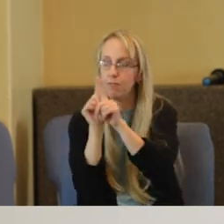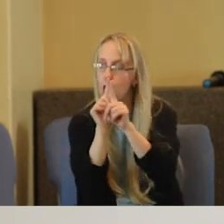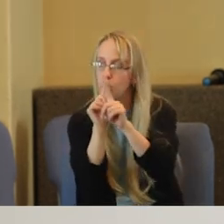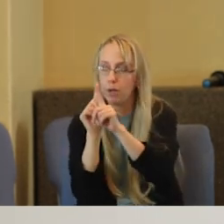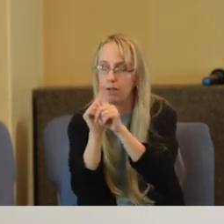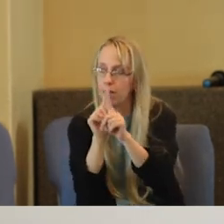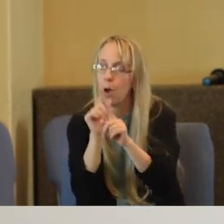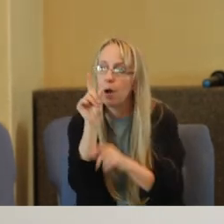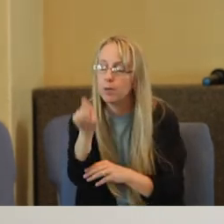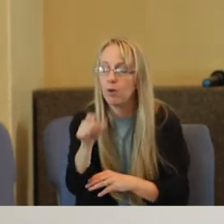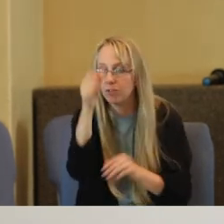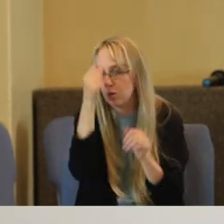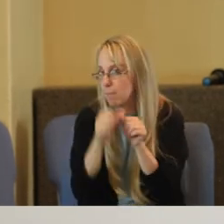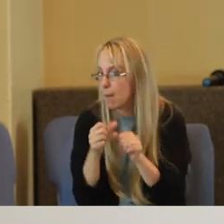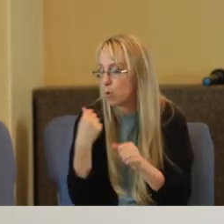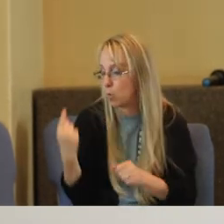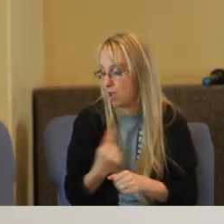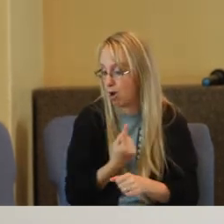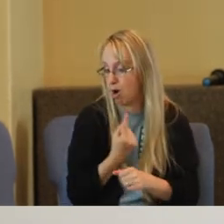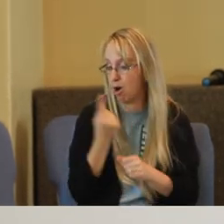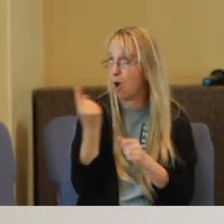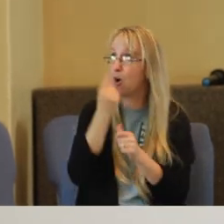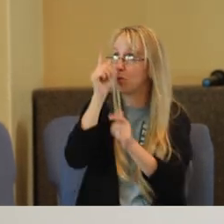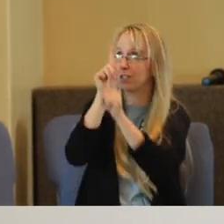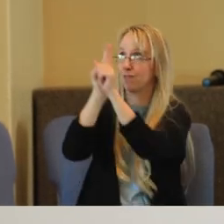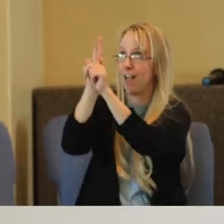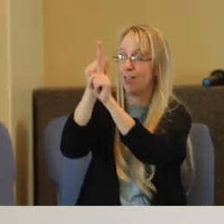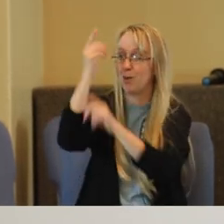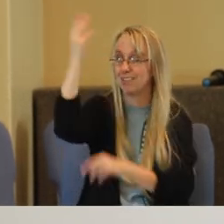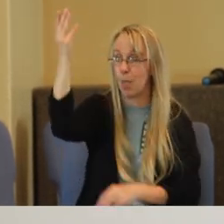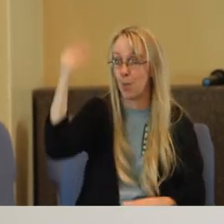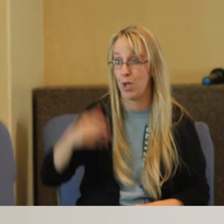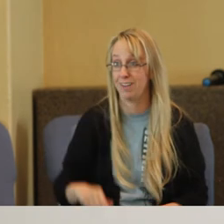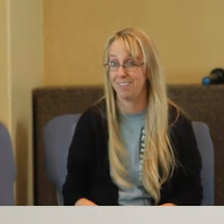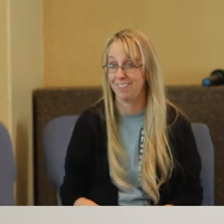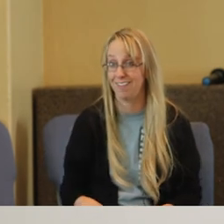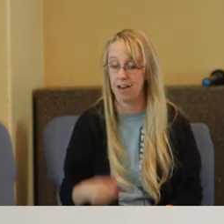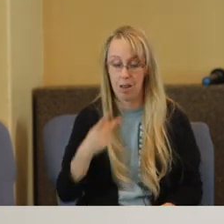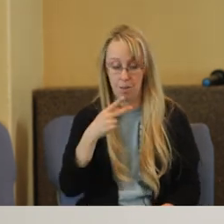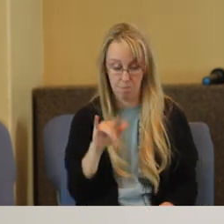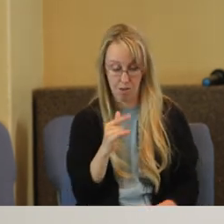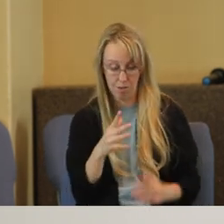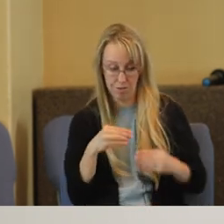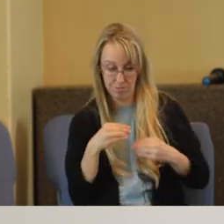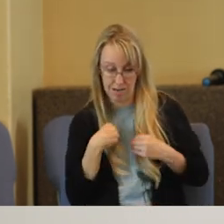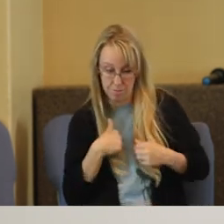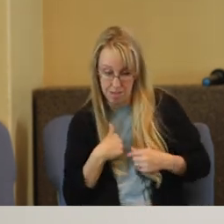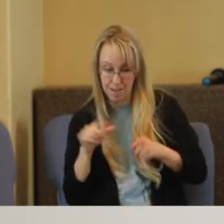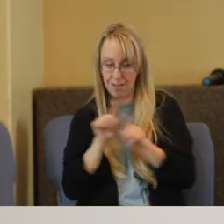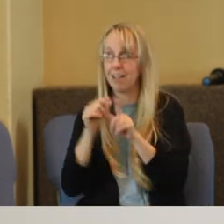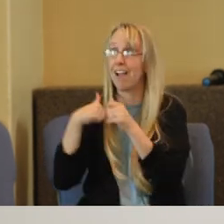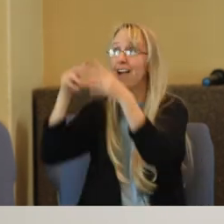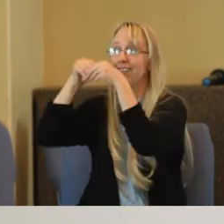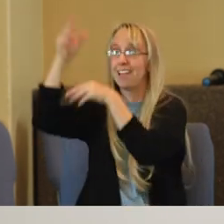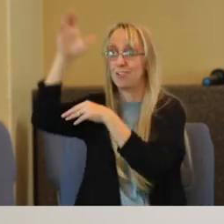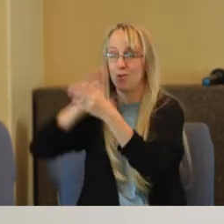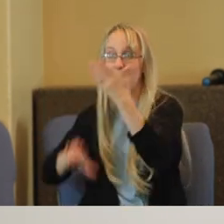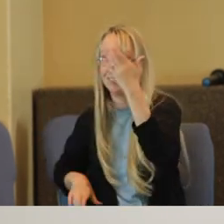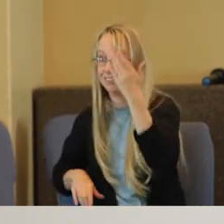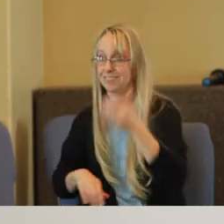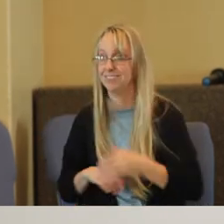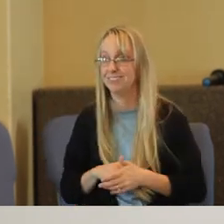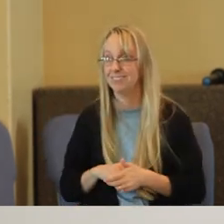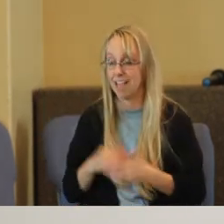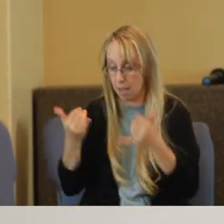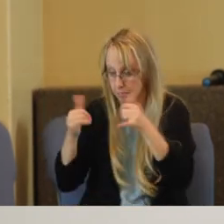you got to remember, we're always following somebody. Paul says, imitate me as I imitate Christ. Paul's saying, I still am learning,